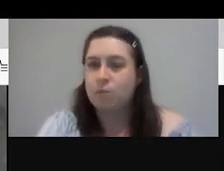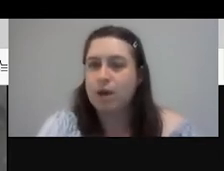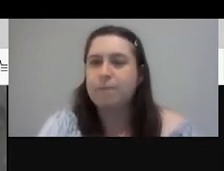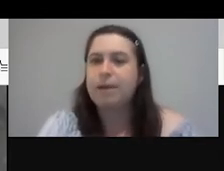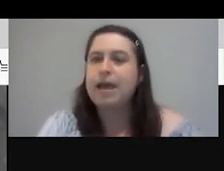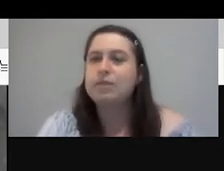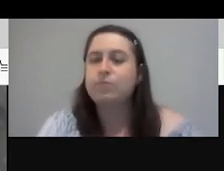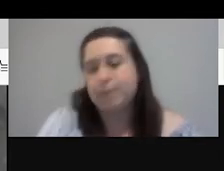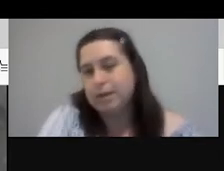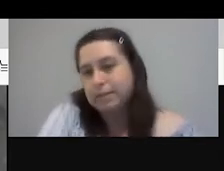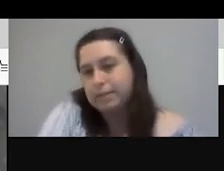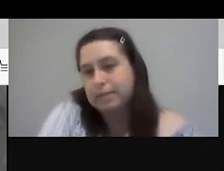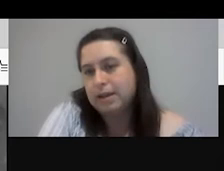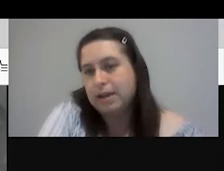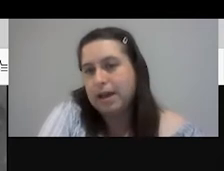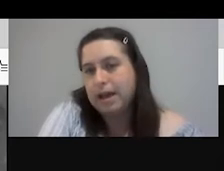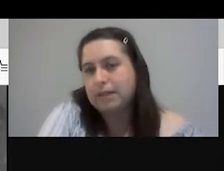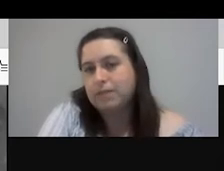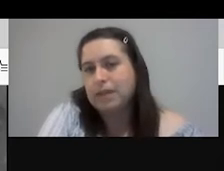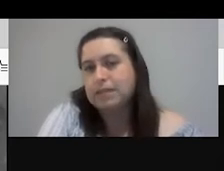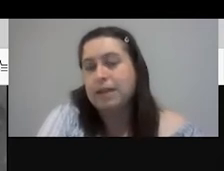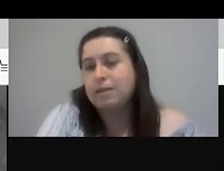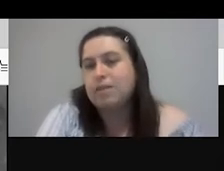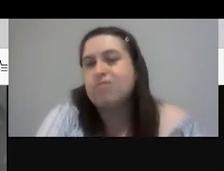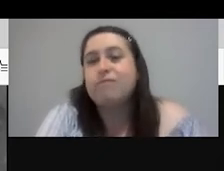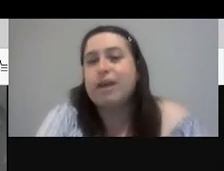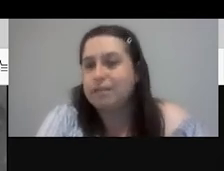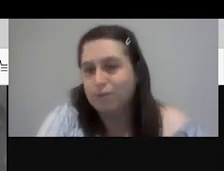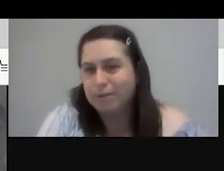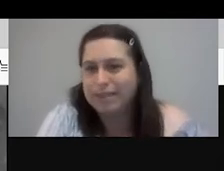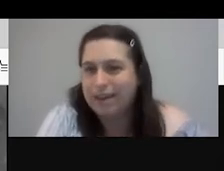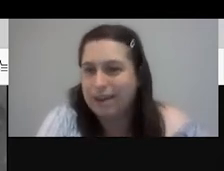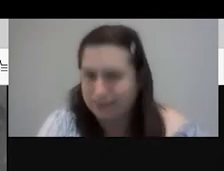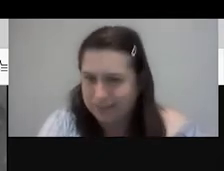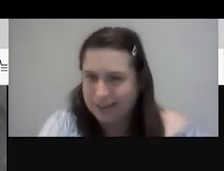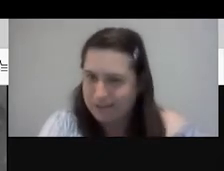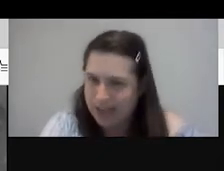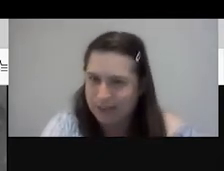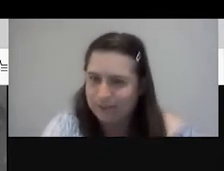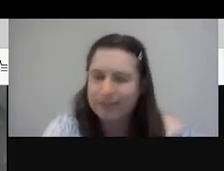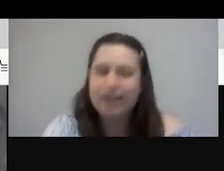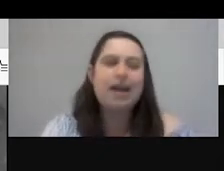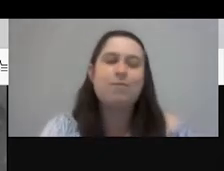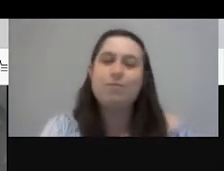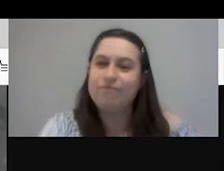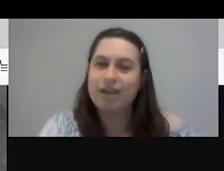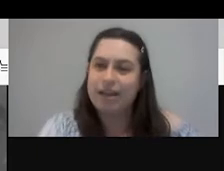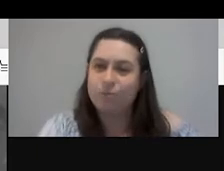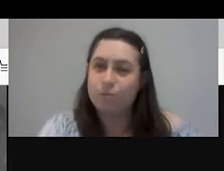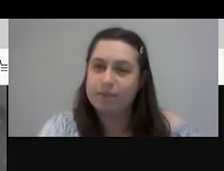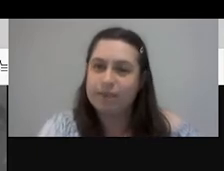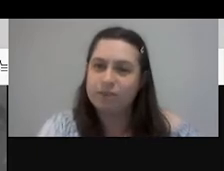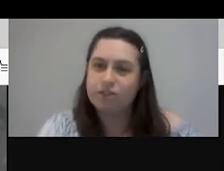women in the workplace, women as activists, and the rest of women's lives outside of their house. And we